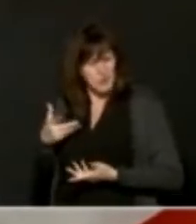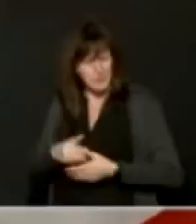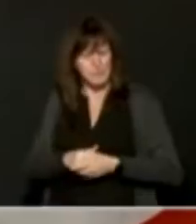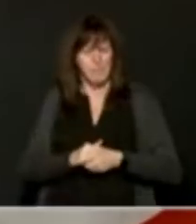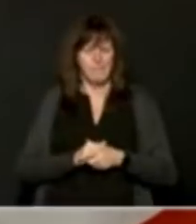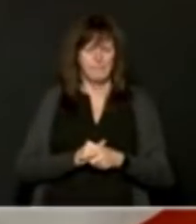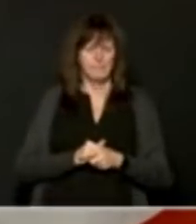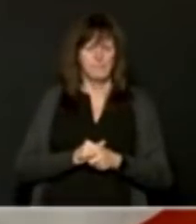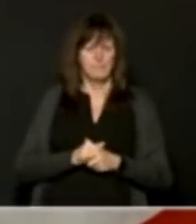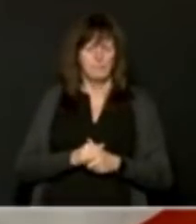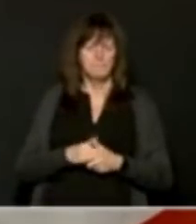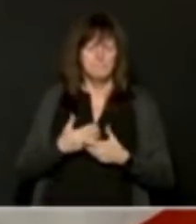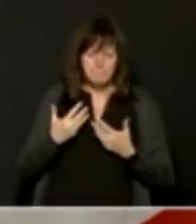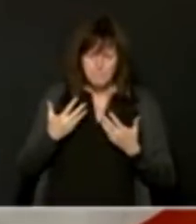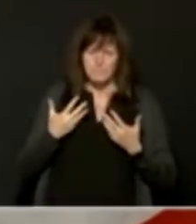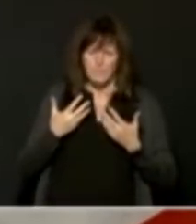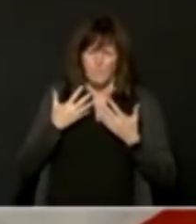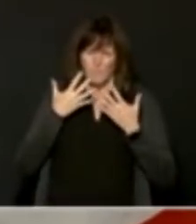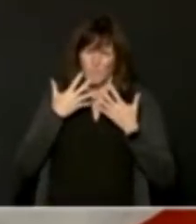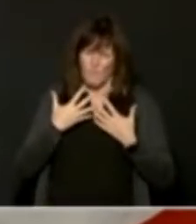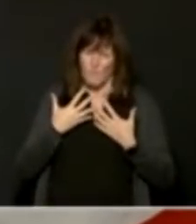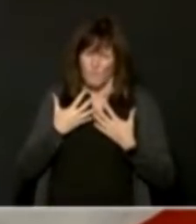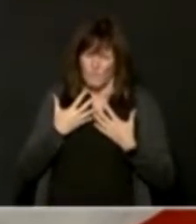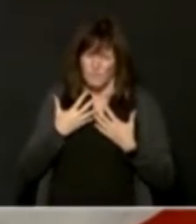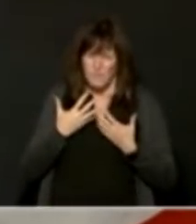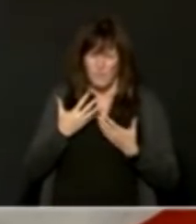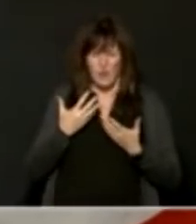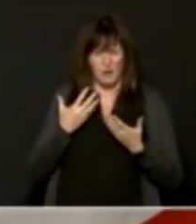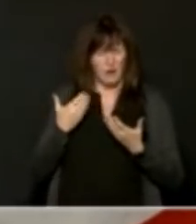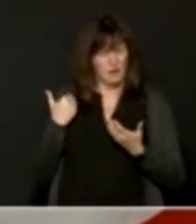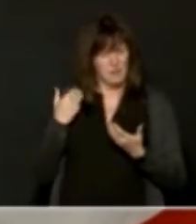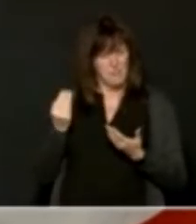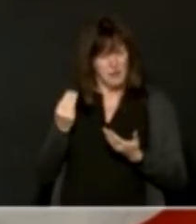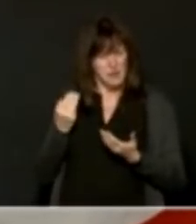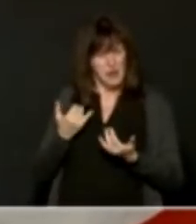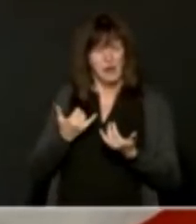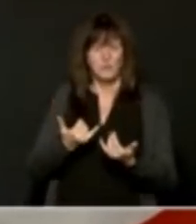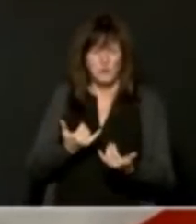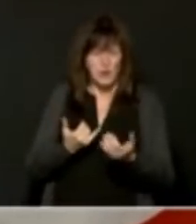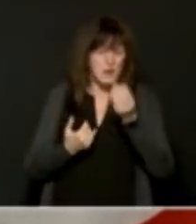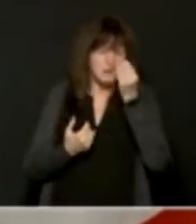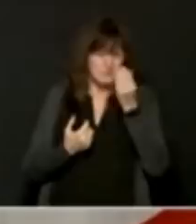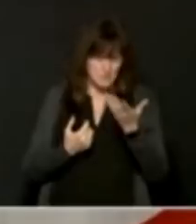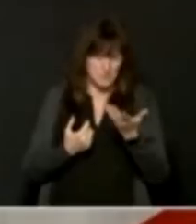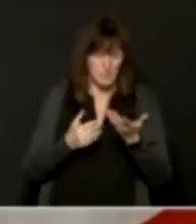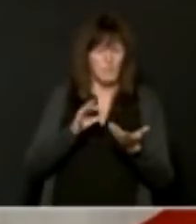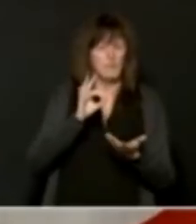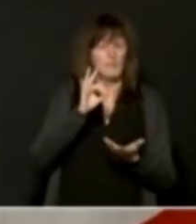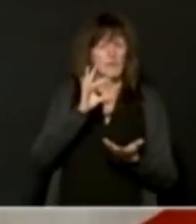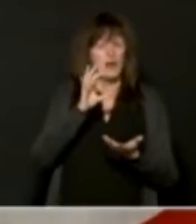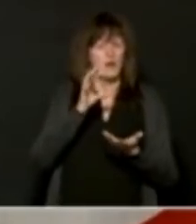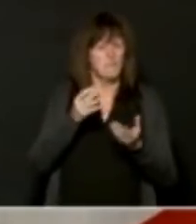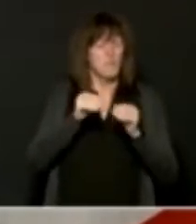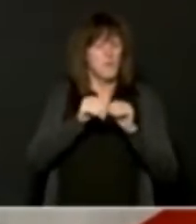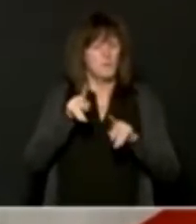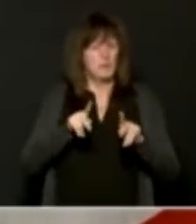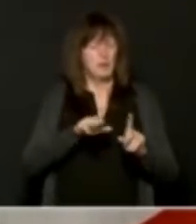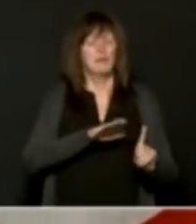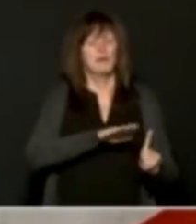sadly, since our last update, we are reporting another 95 people in Ontario who have died from